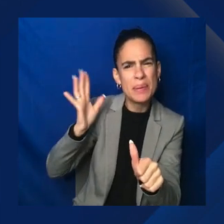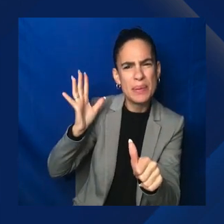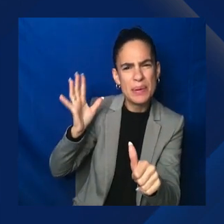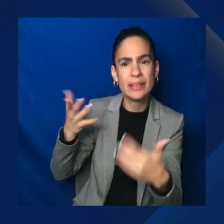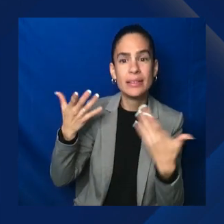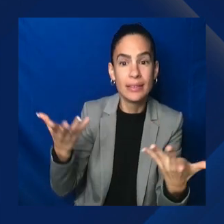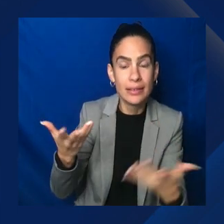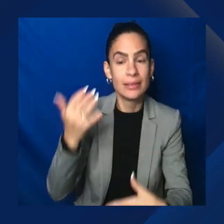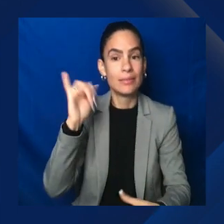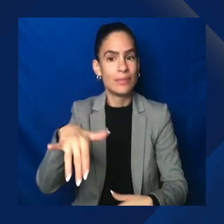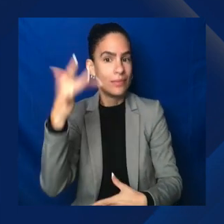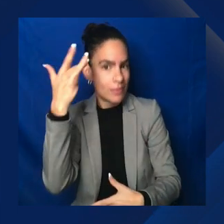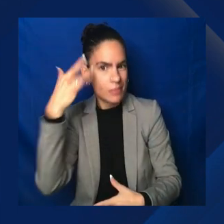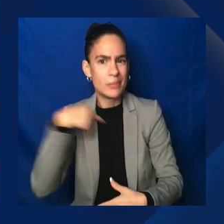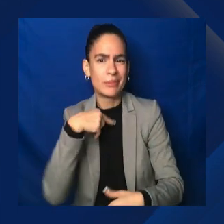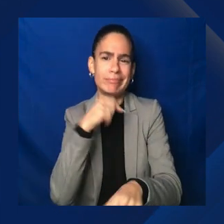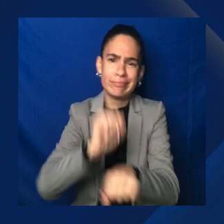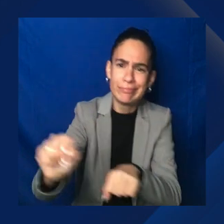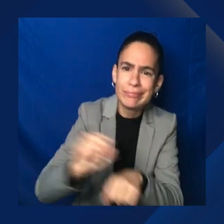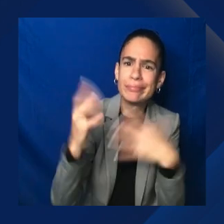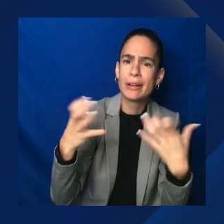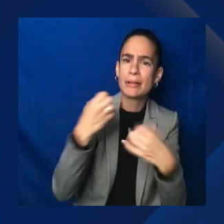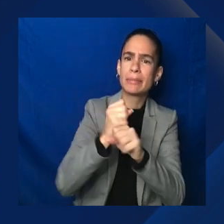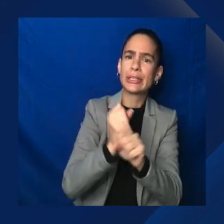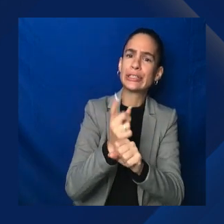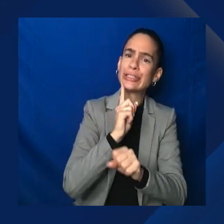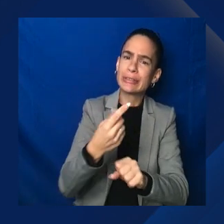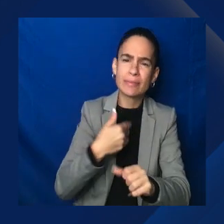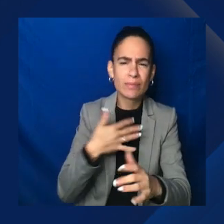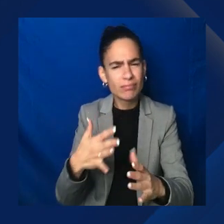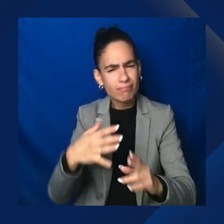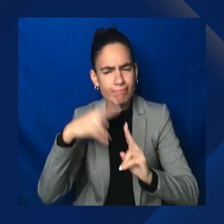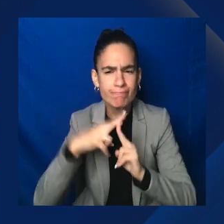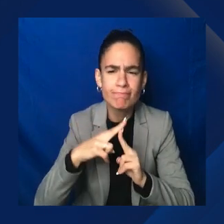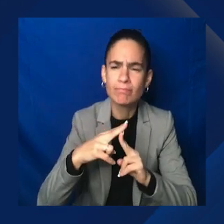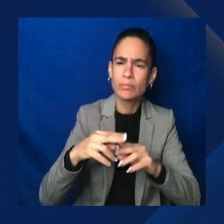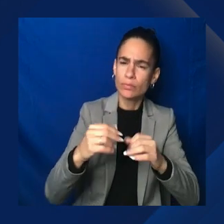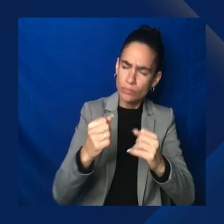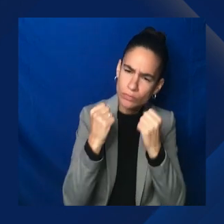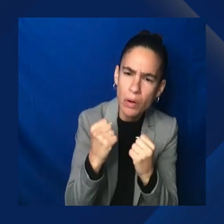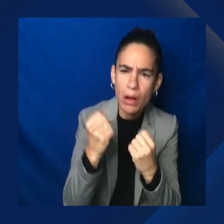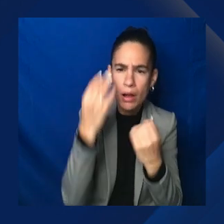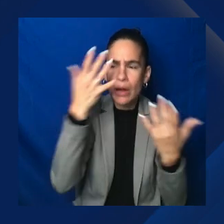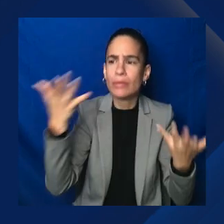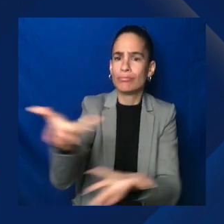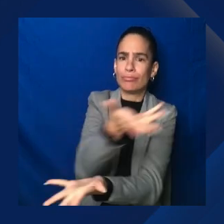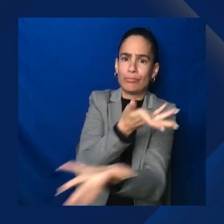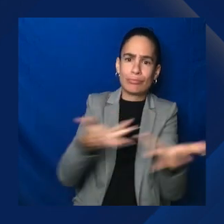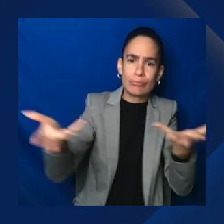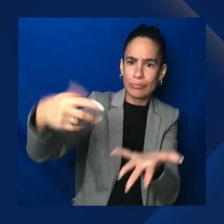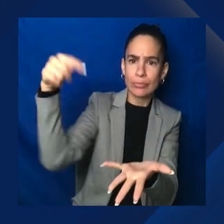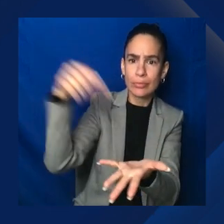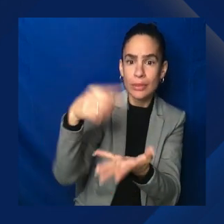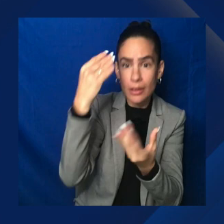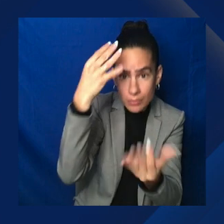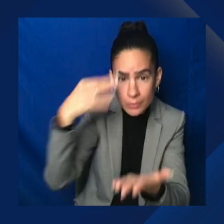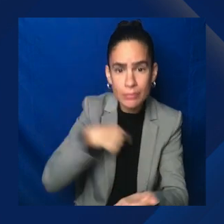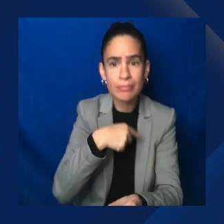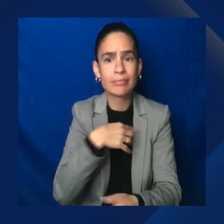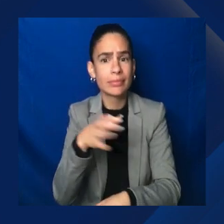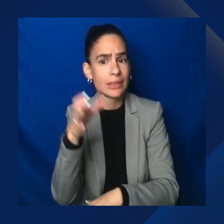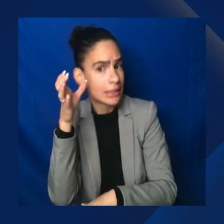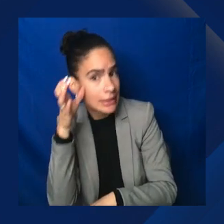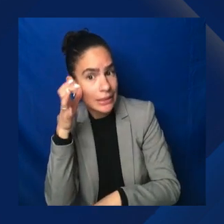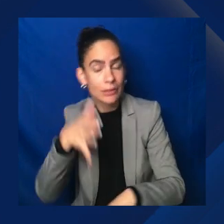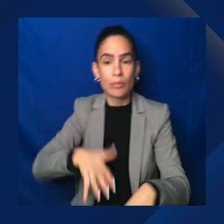information and information sharing. And we are listening to pregnant people from all backgrounds, looking at what helps keep our